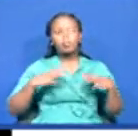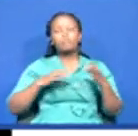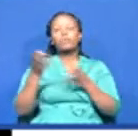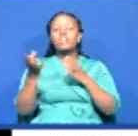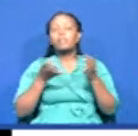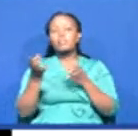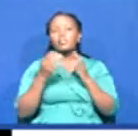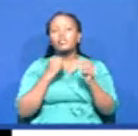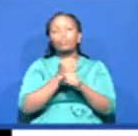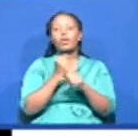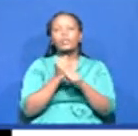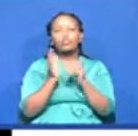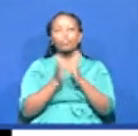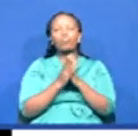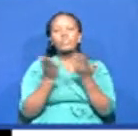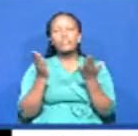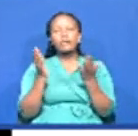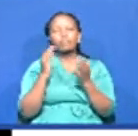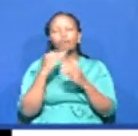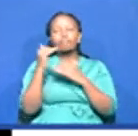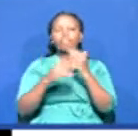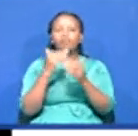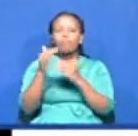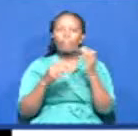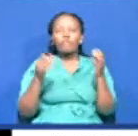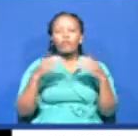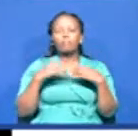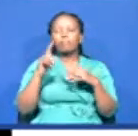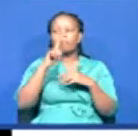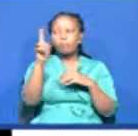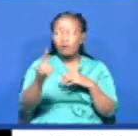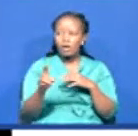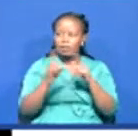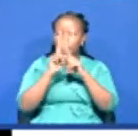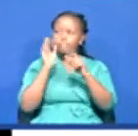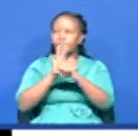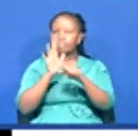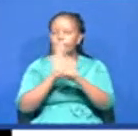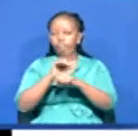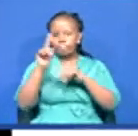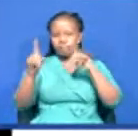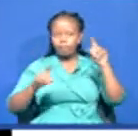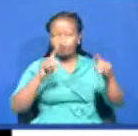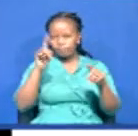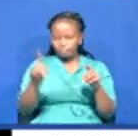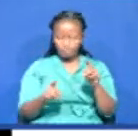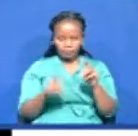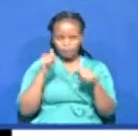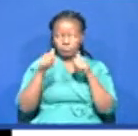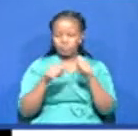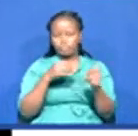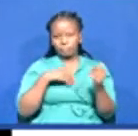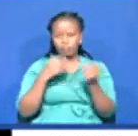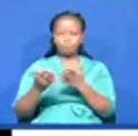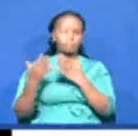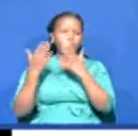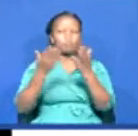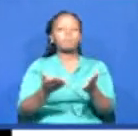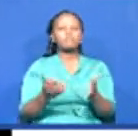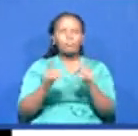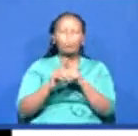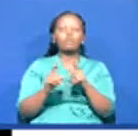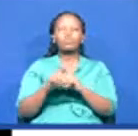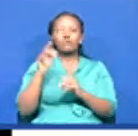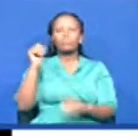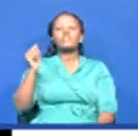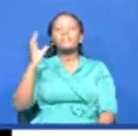of raw materials have already posed that question, and these are some of the questions that are going to be posed at the plenary session, and the ACA is going to be